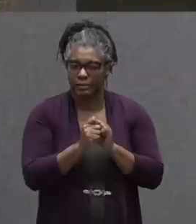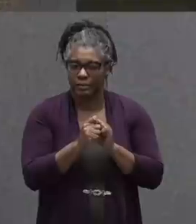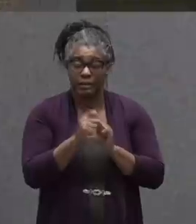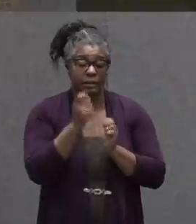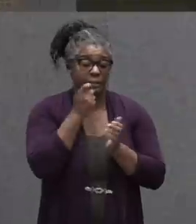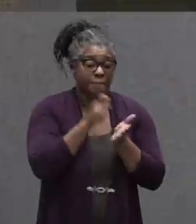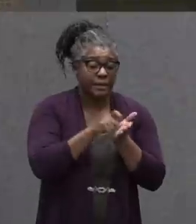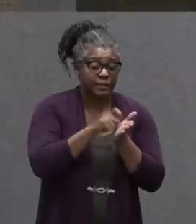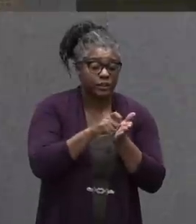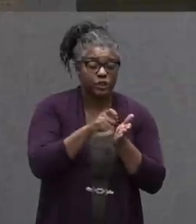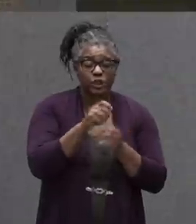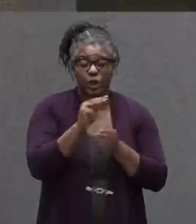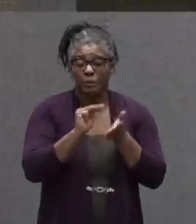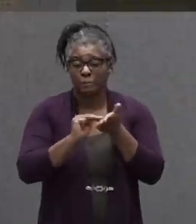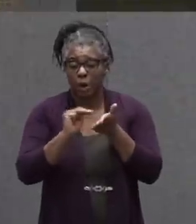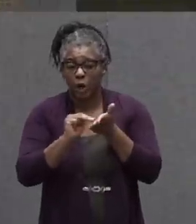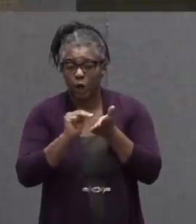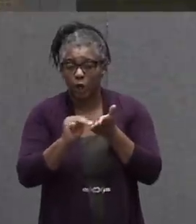today.